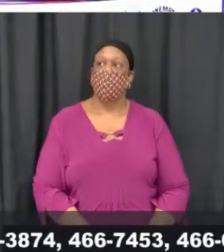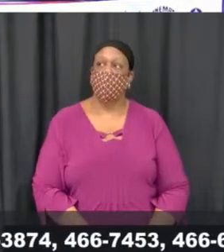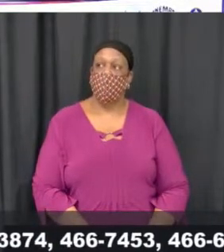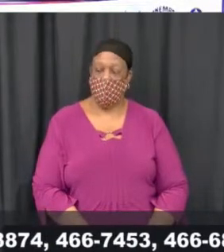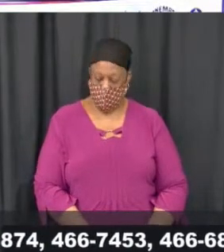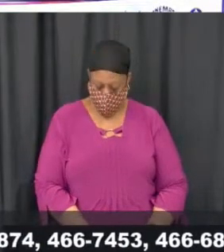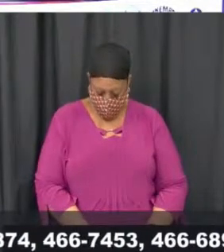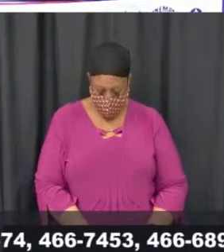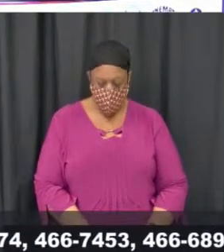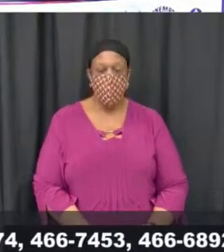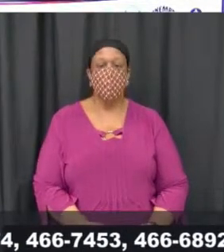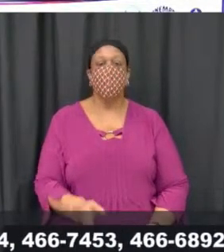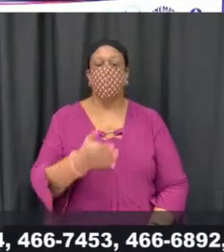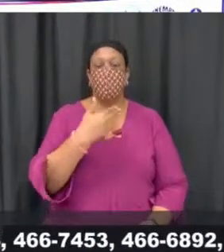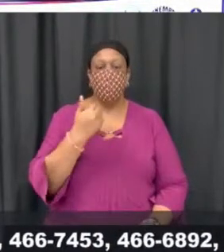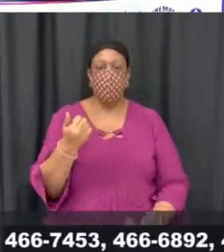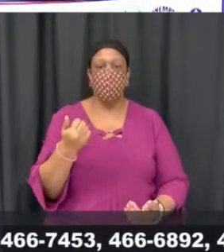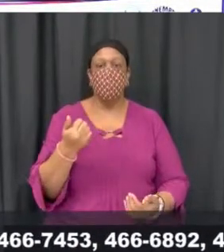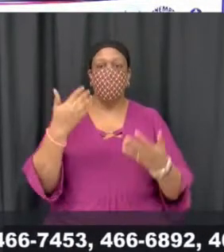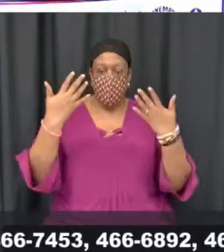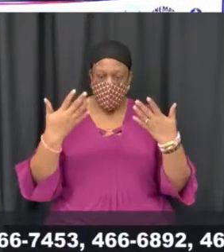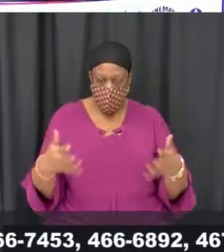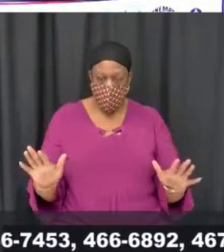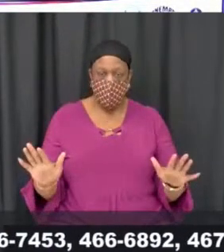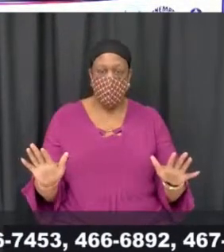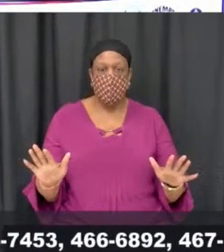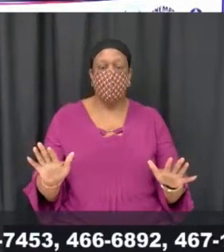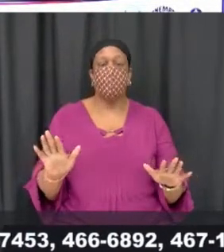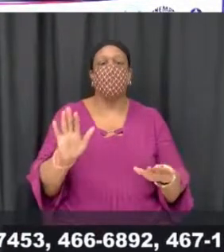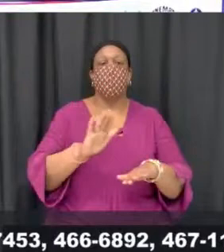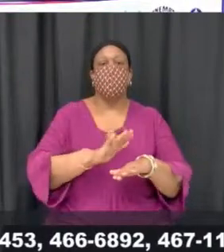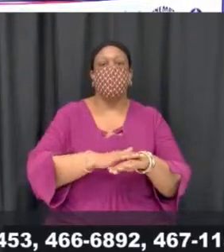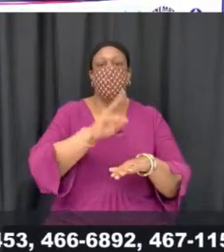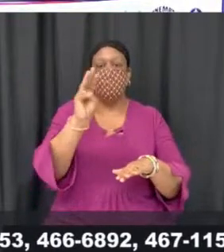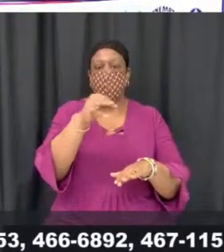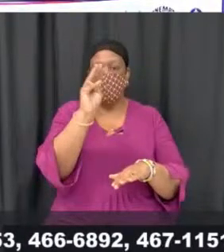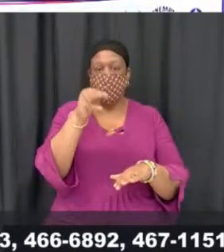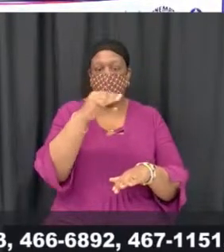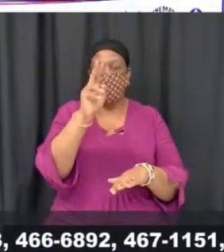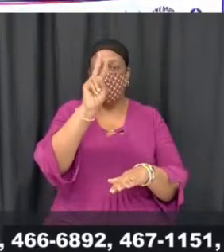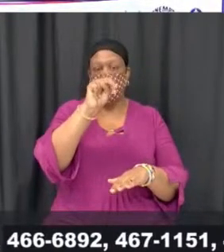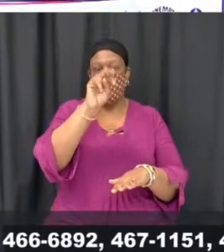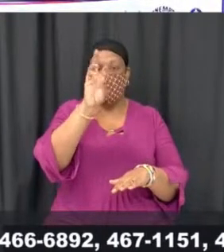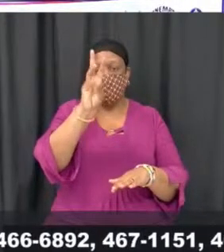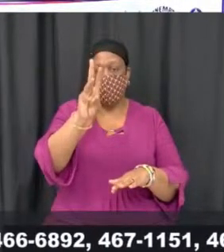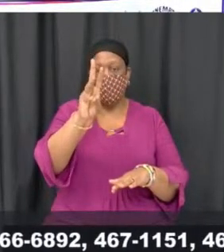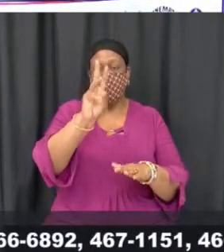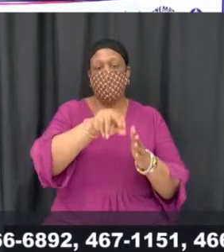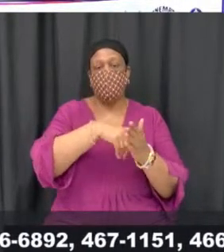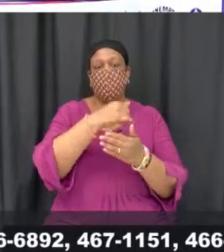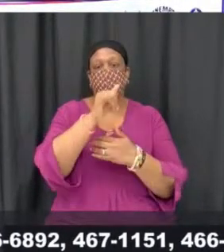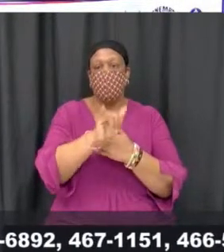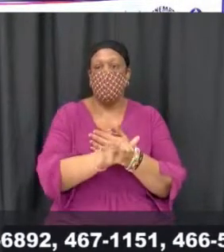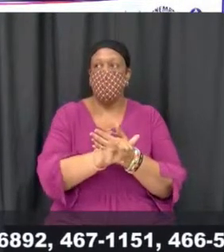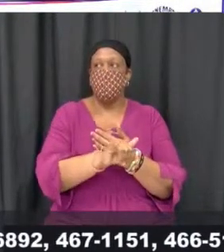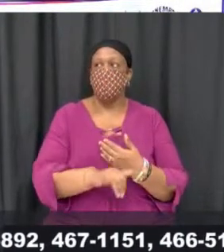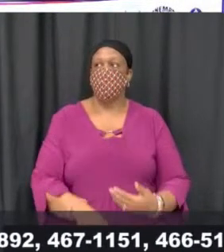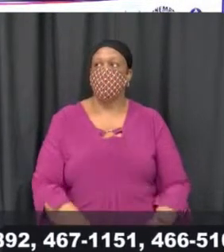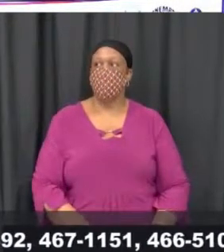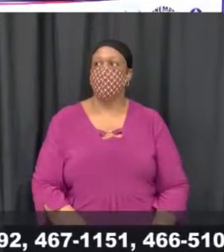and will expire at 5 a.m. on Monday, 26 July. These regulations do not provide for